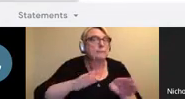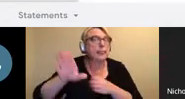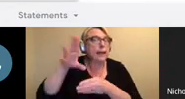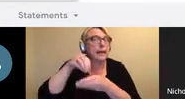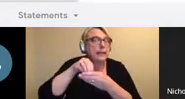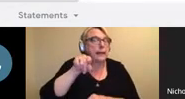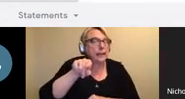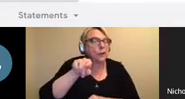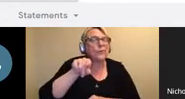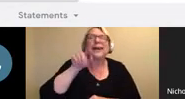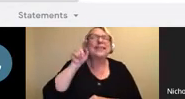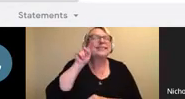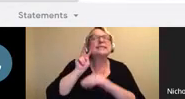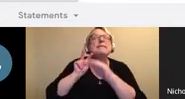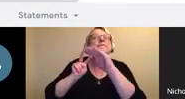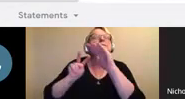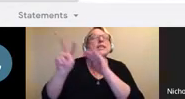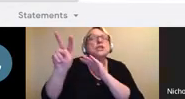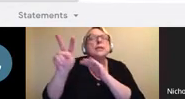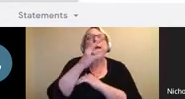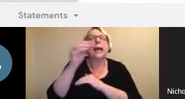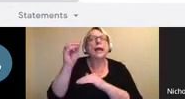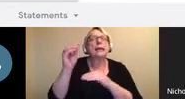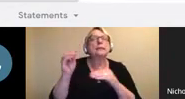This visions and mission statement